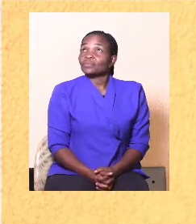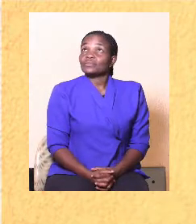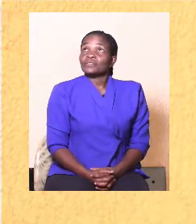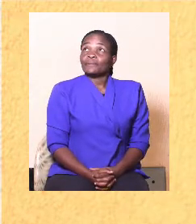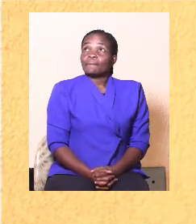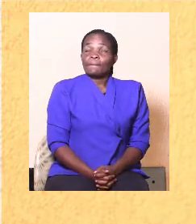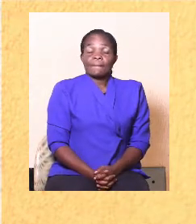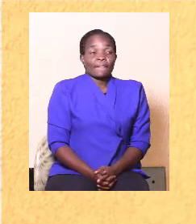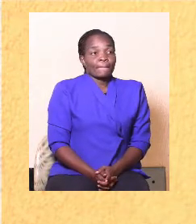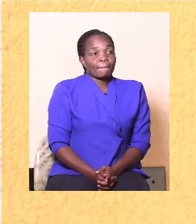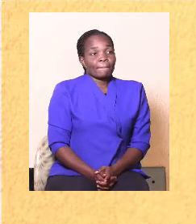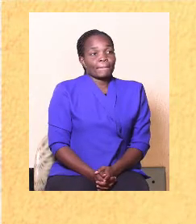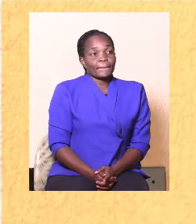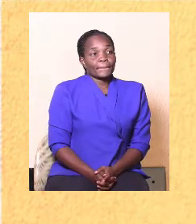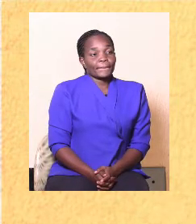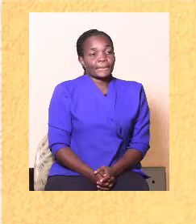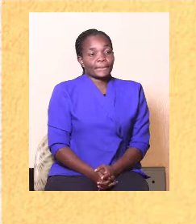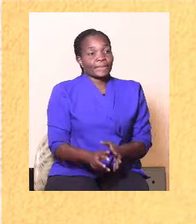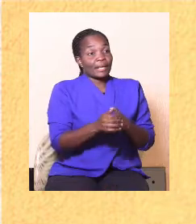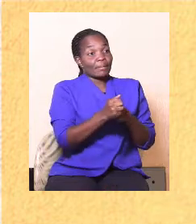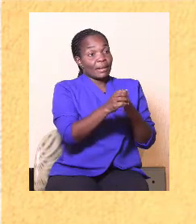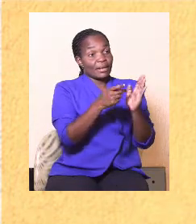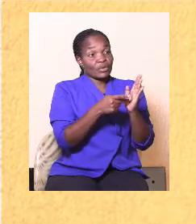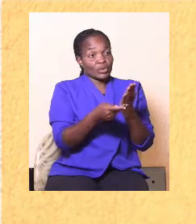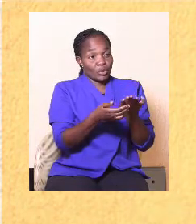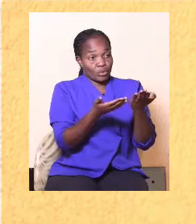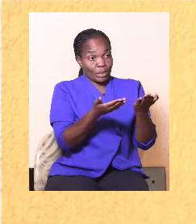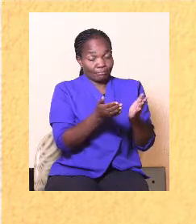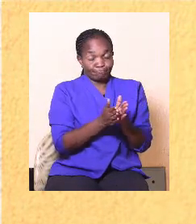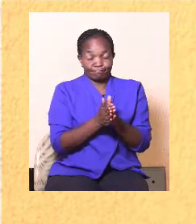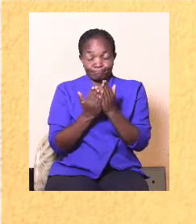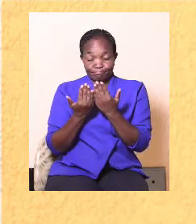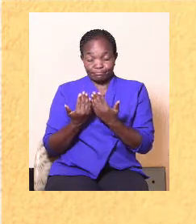Director of Ceremony, I